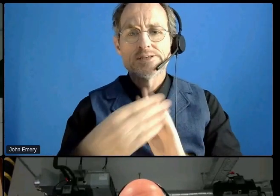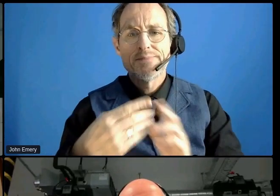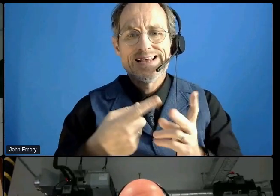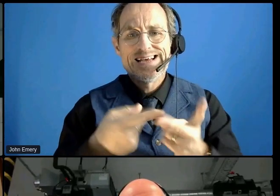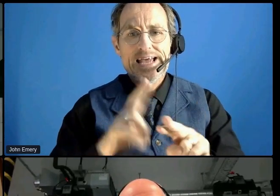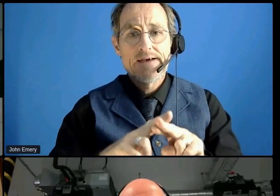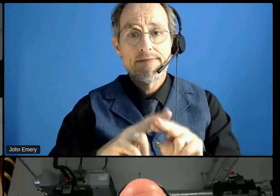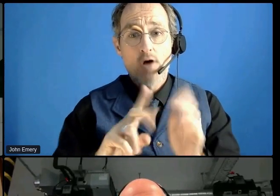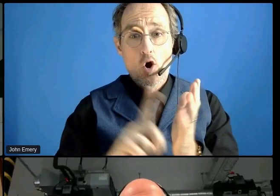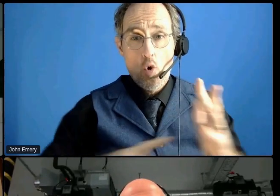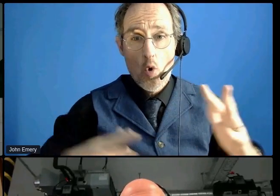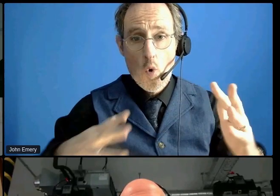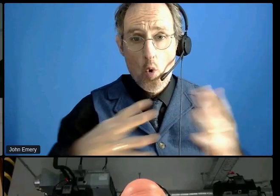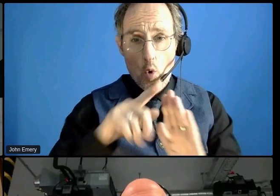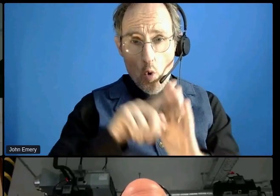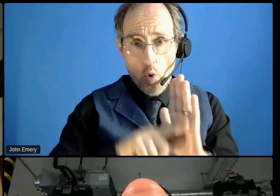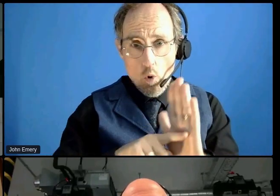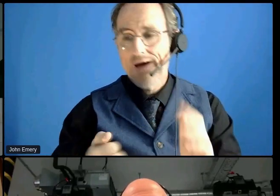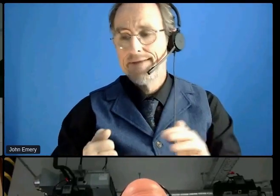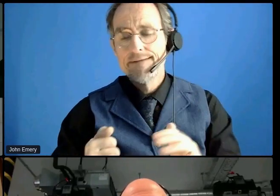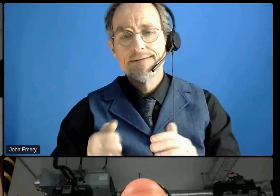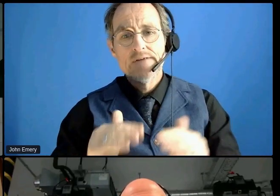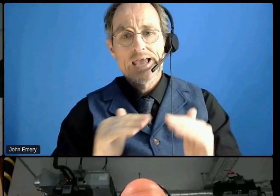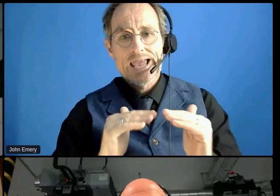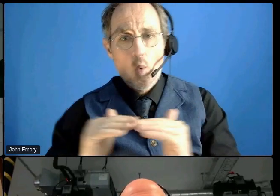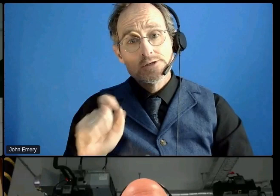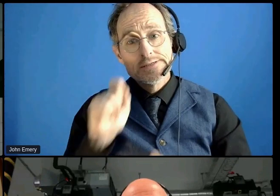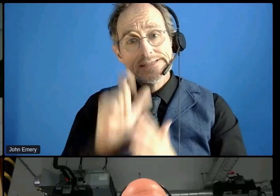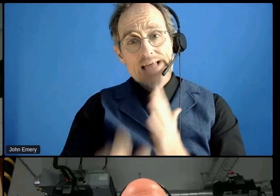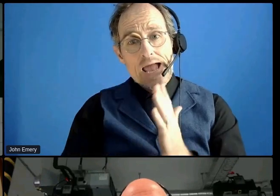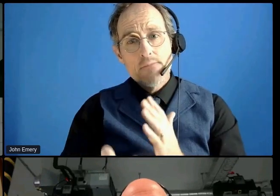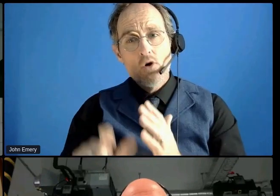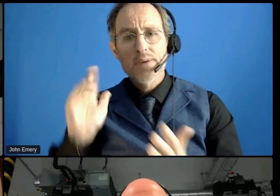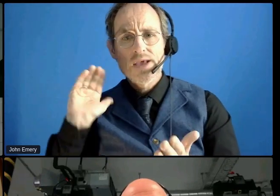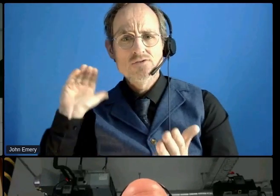as opportunities to connect that people might want to know about?